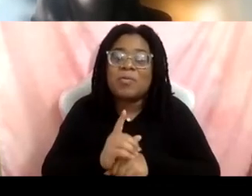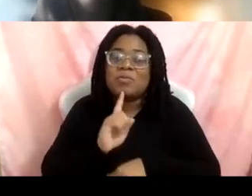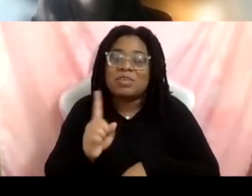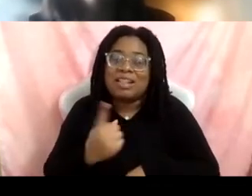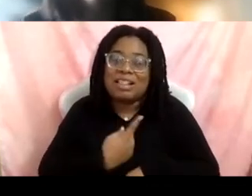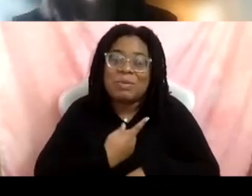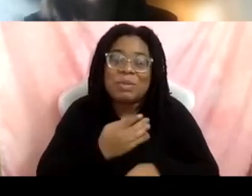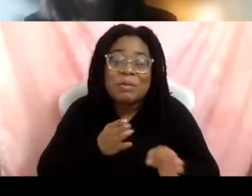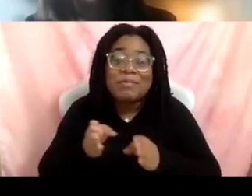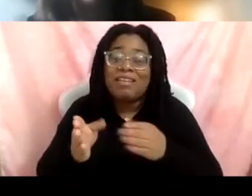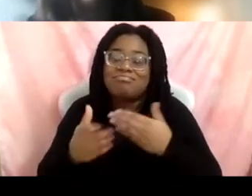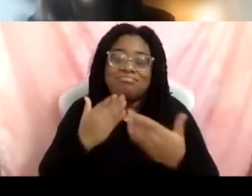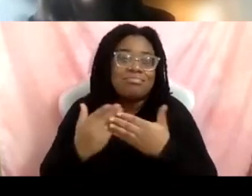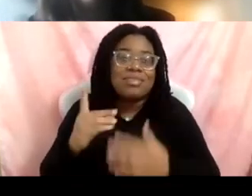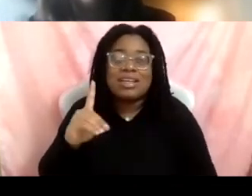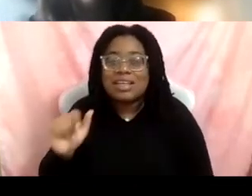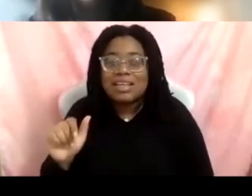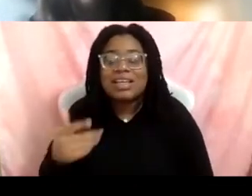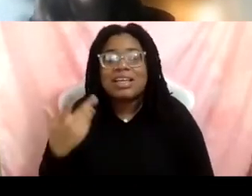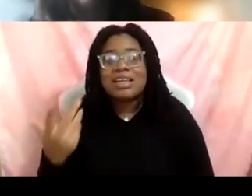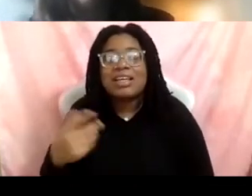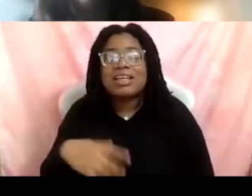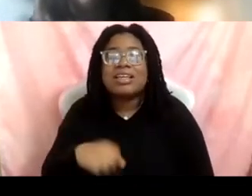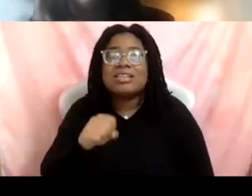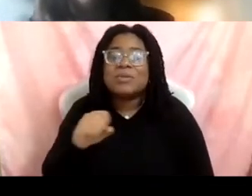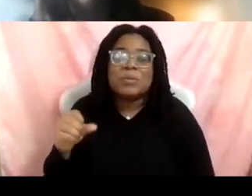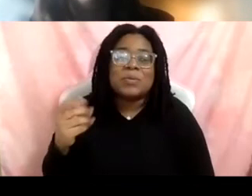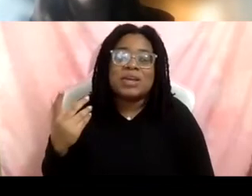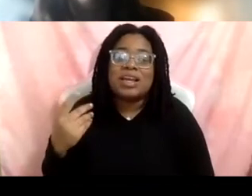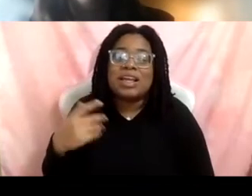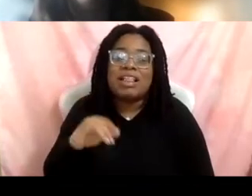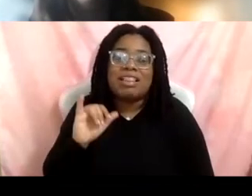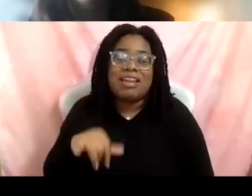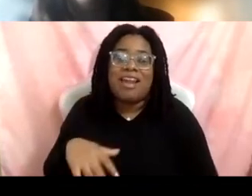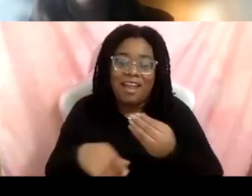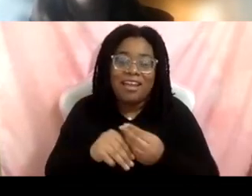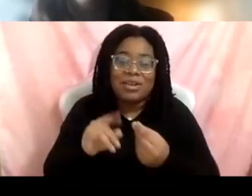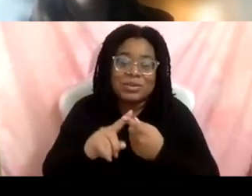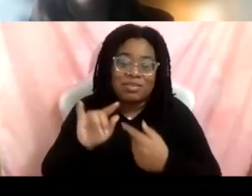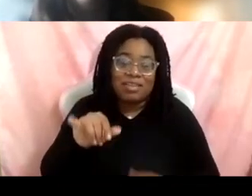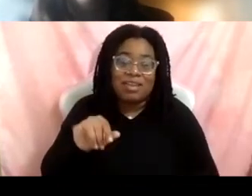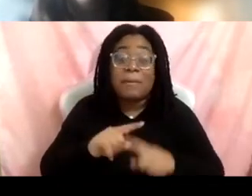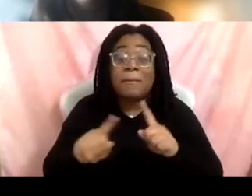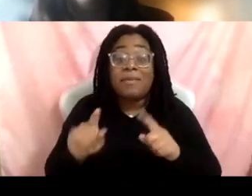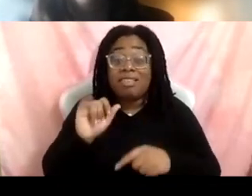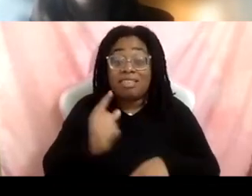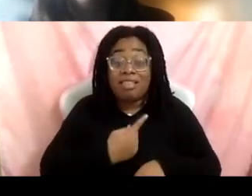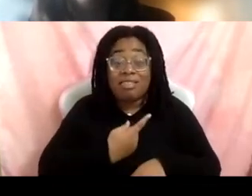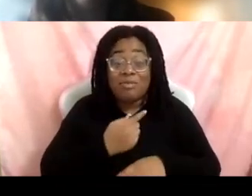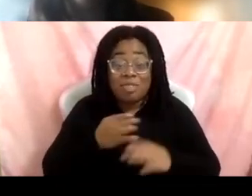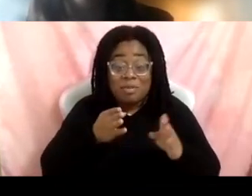path already, regardless of disability. So, you know, I think that adds to it. But even in that lonely, arduous